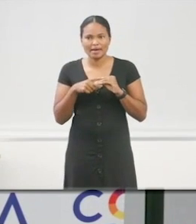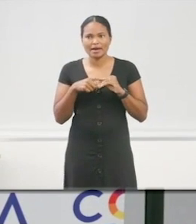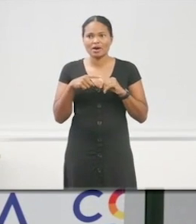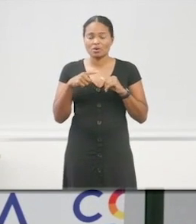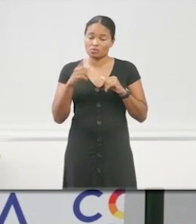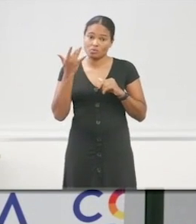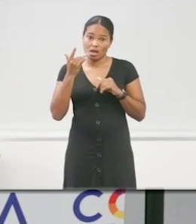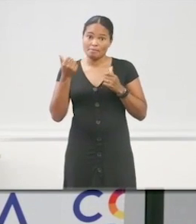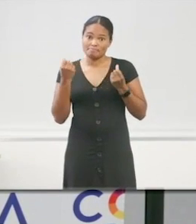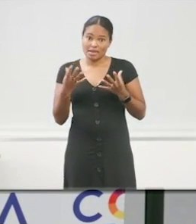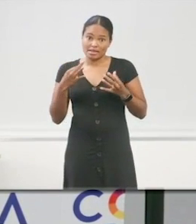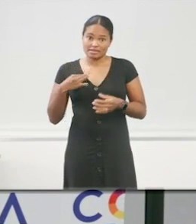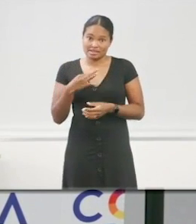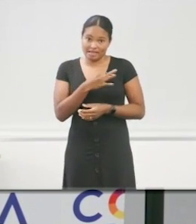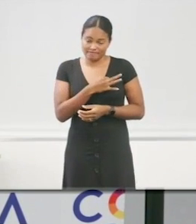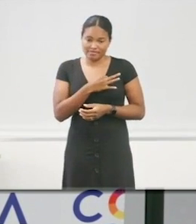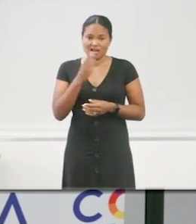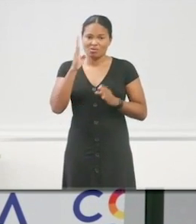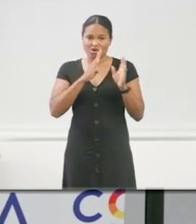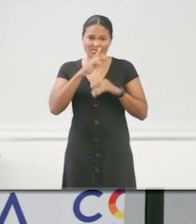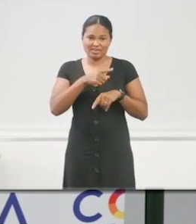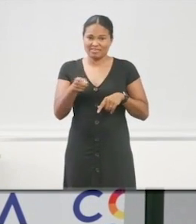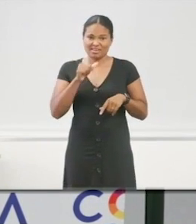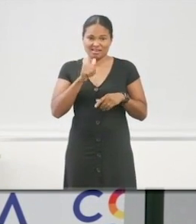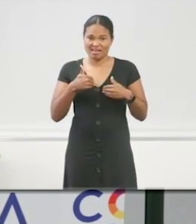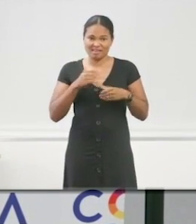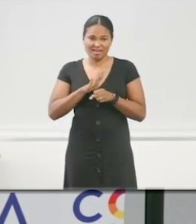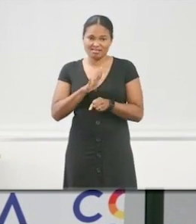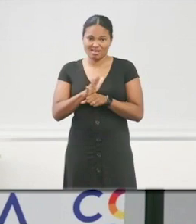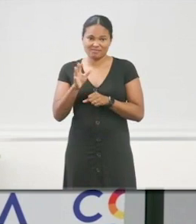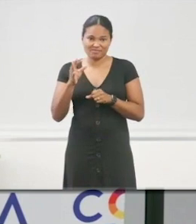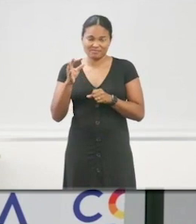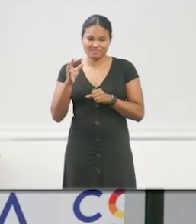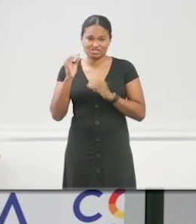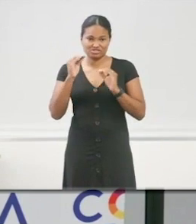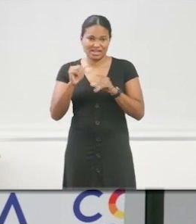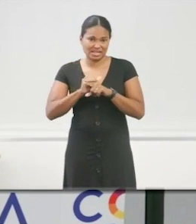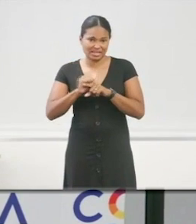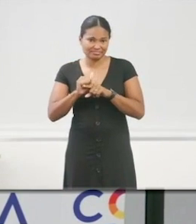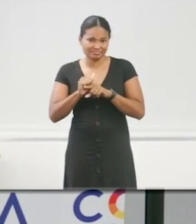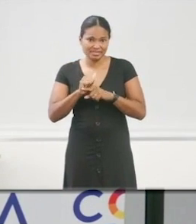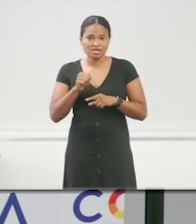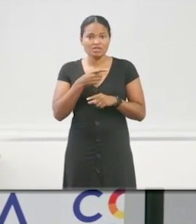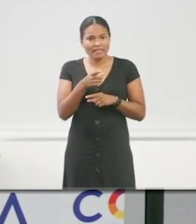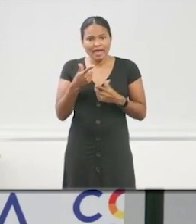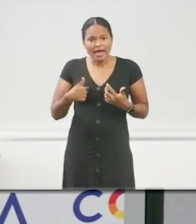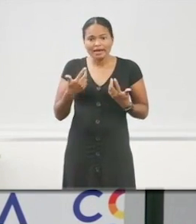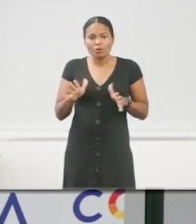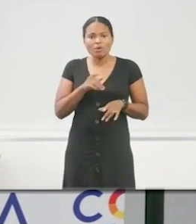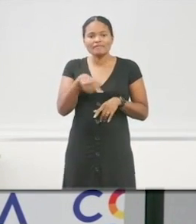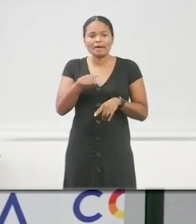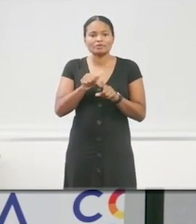and the training that they need, so that they don't get attacked by someone who's really deliberate and brilliant in the way in which